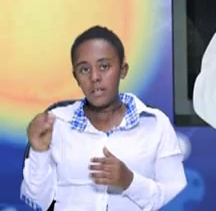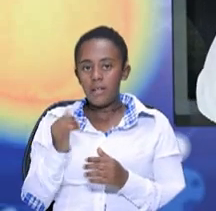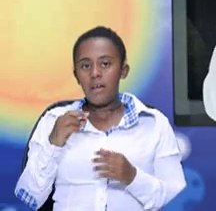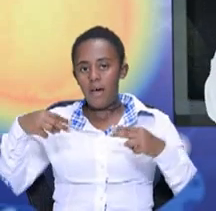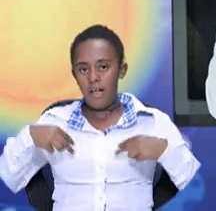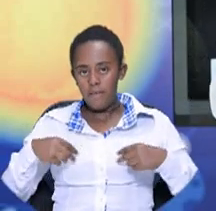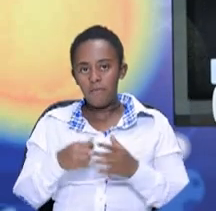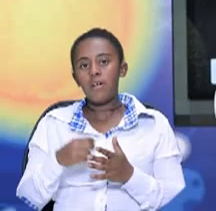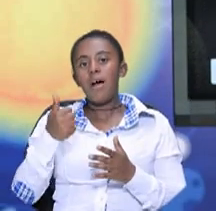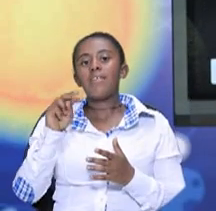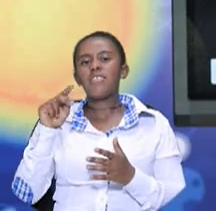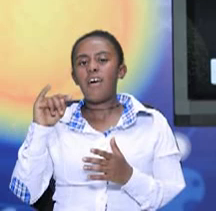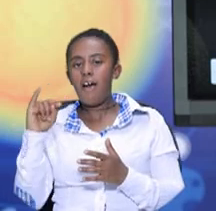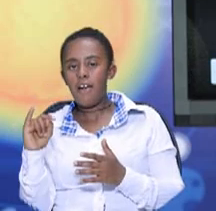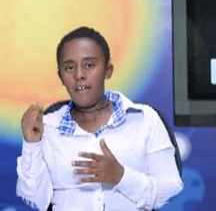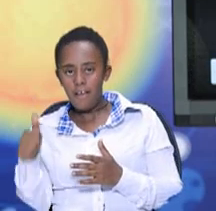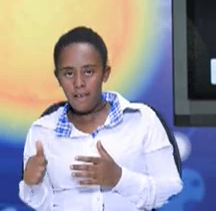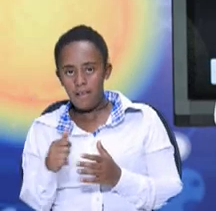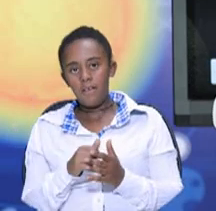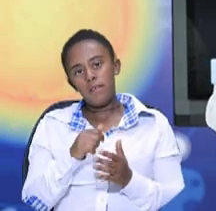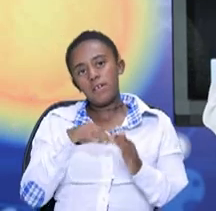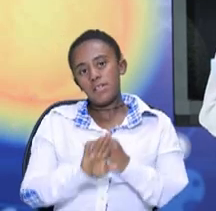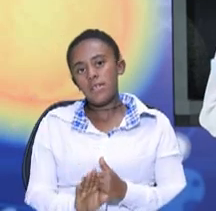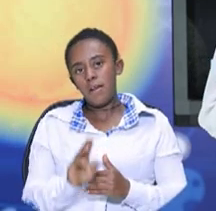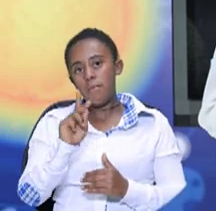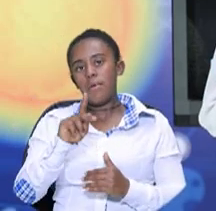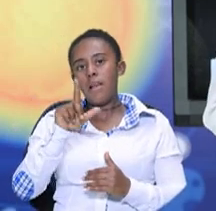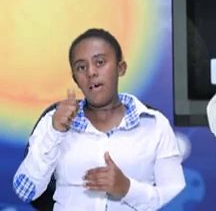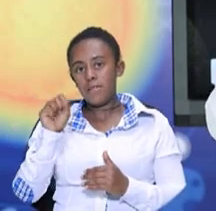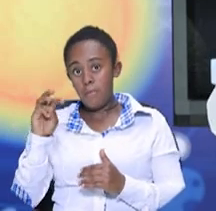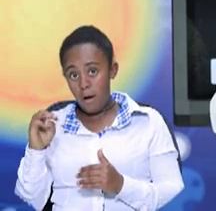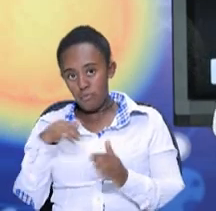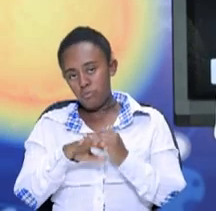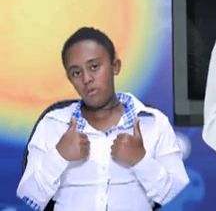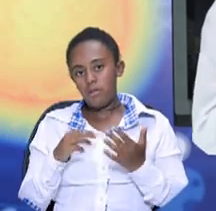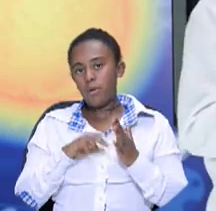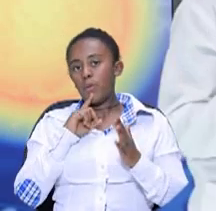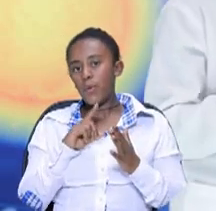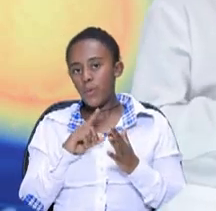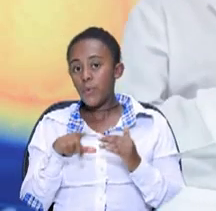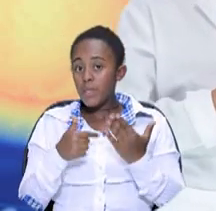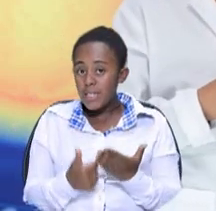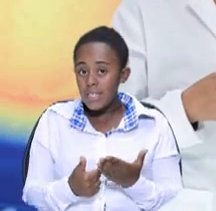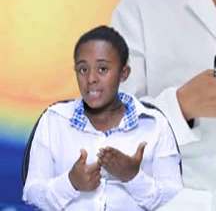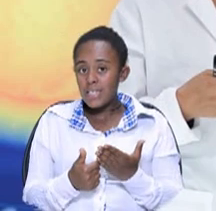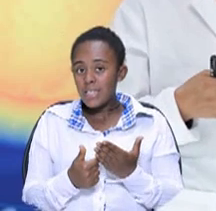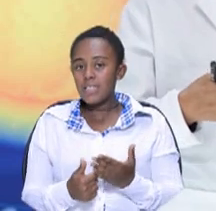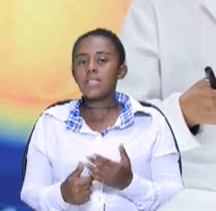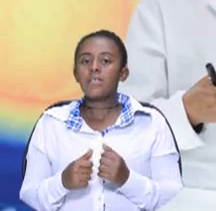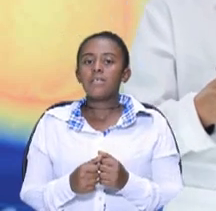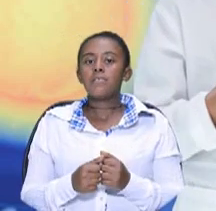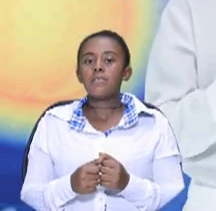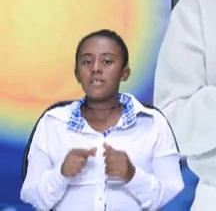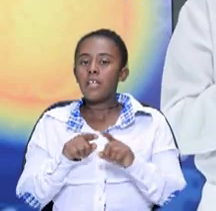have anti-A antibody in their plasma. So this interaction, the